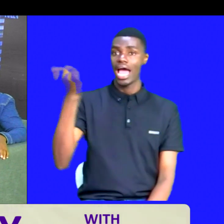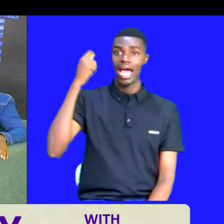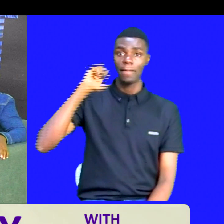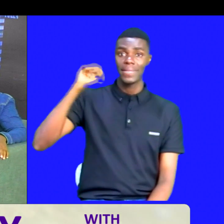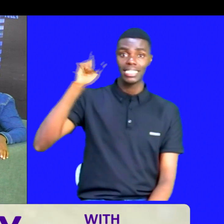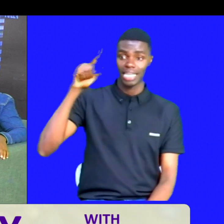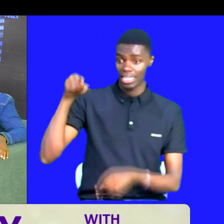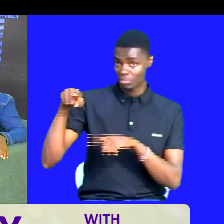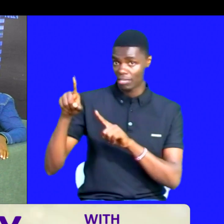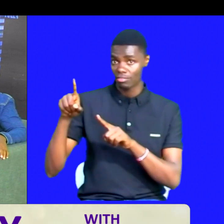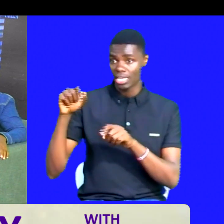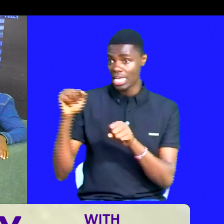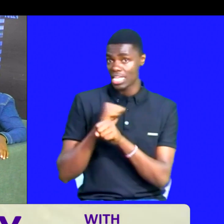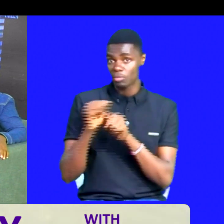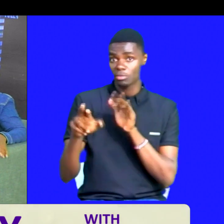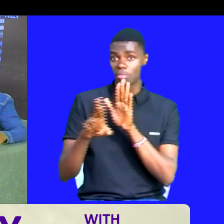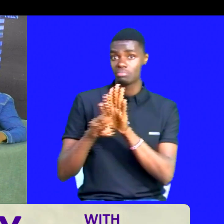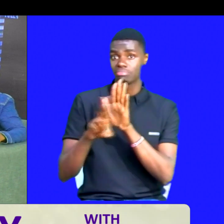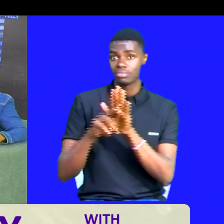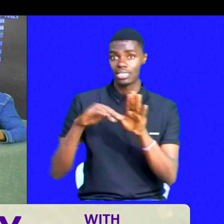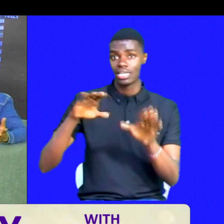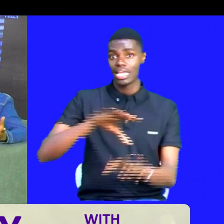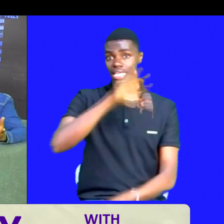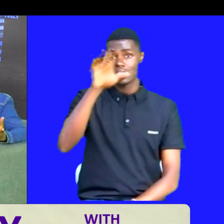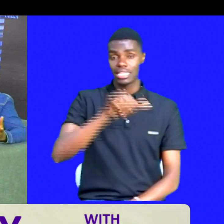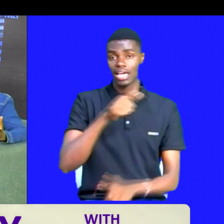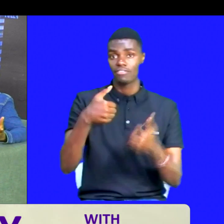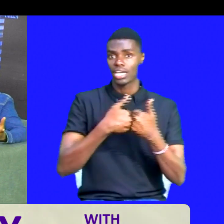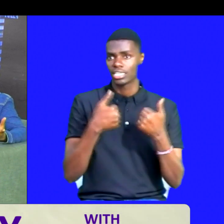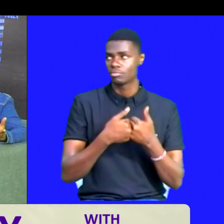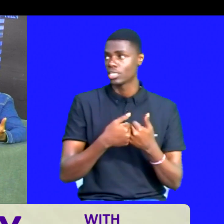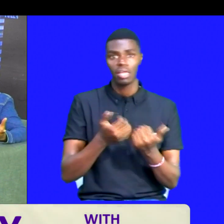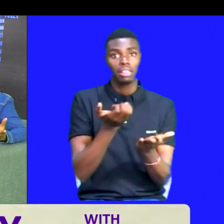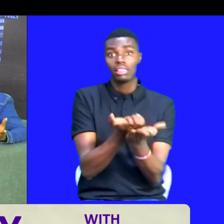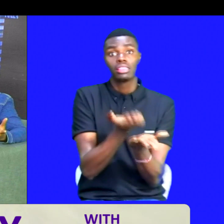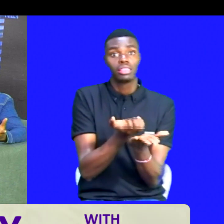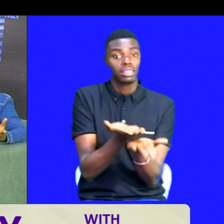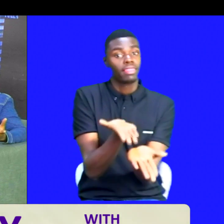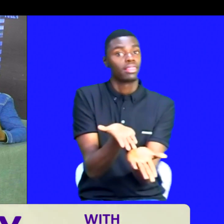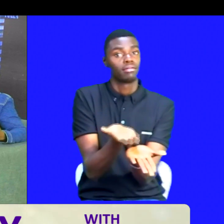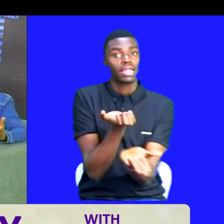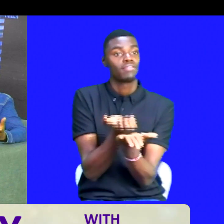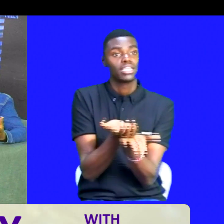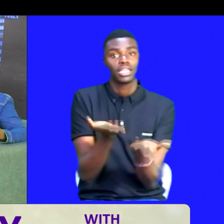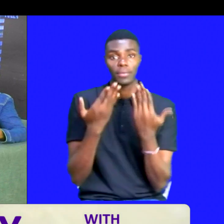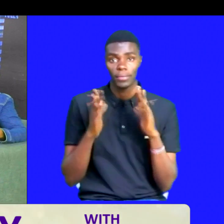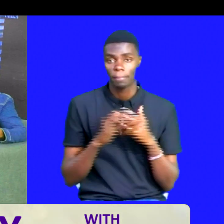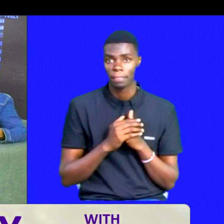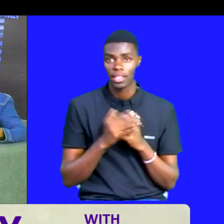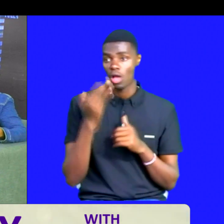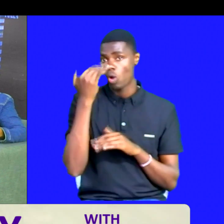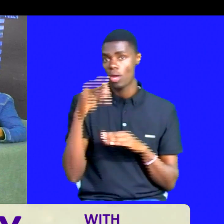this, they've not even represented the country even in the African games. Yes, it's quite evident. The proof is there. So yeah. Every now and again they're